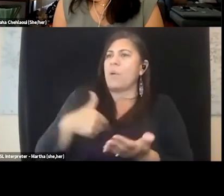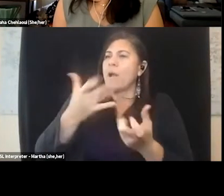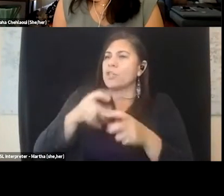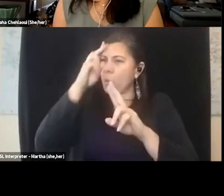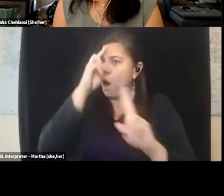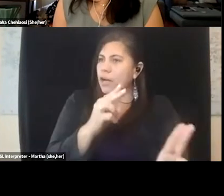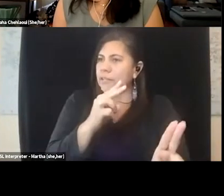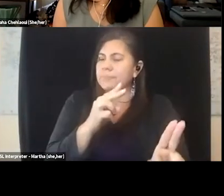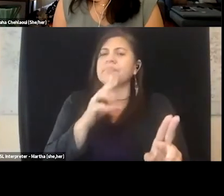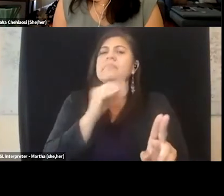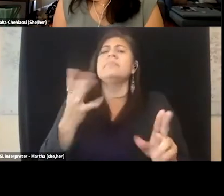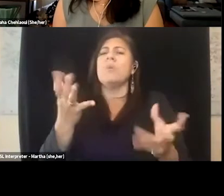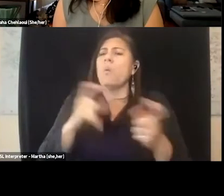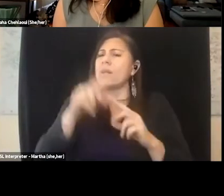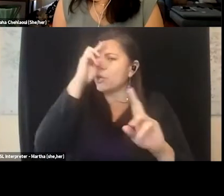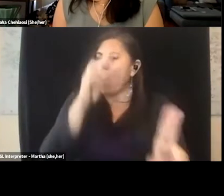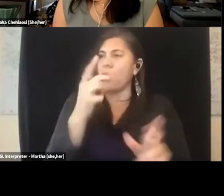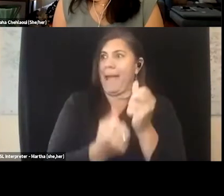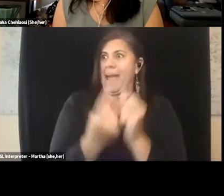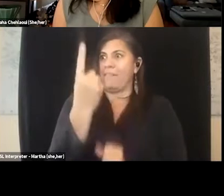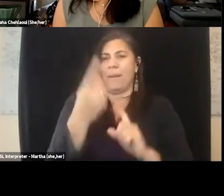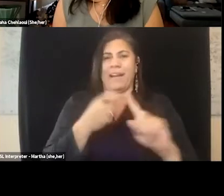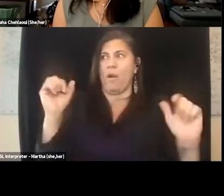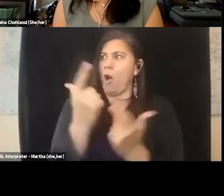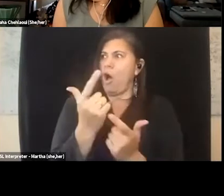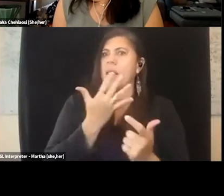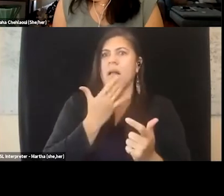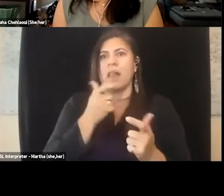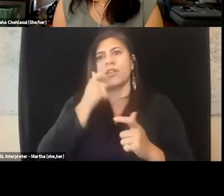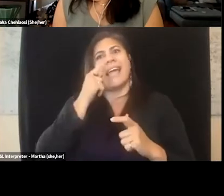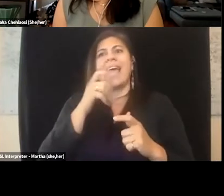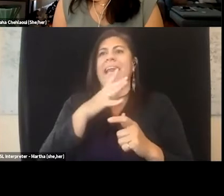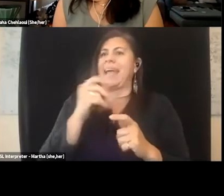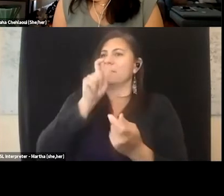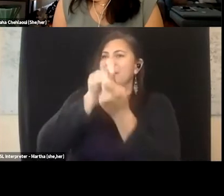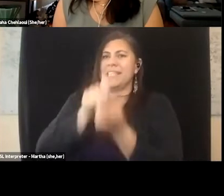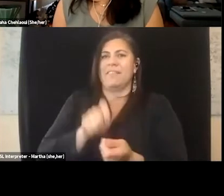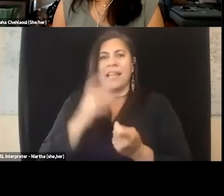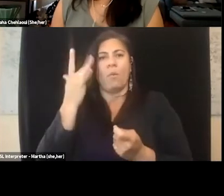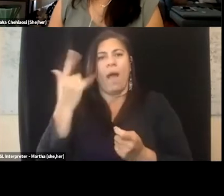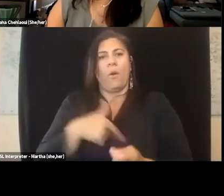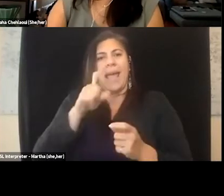that we do want to honor, you know, everybody of every skin color in that space. Specifically, the reason why we had to go